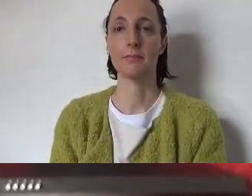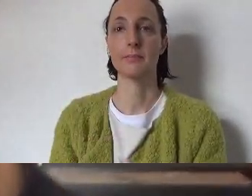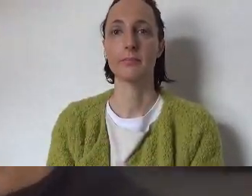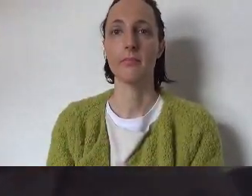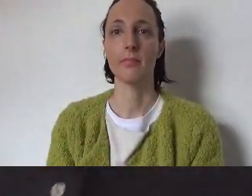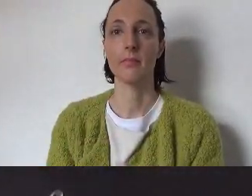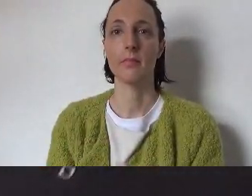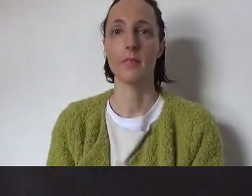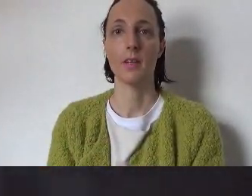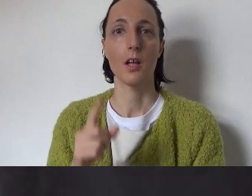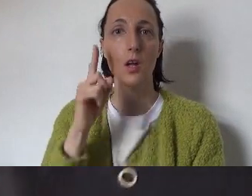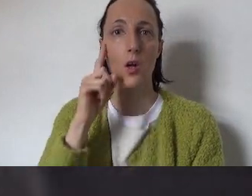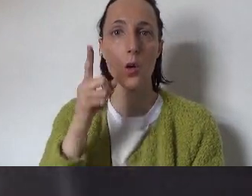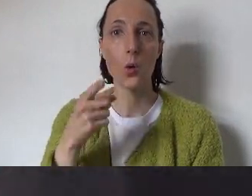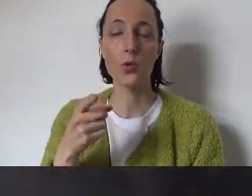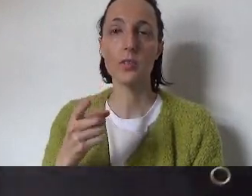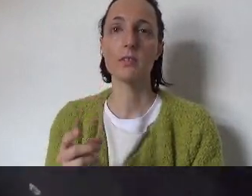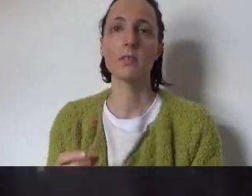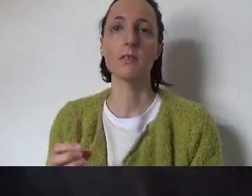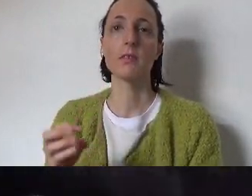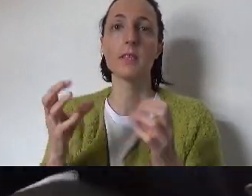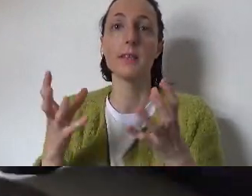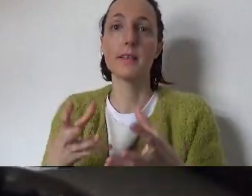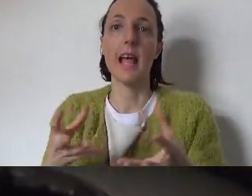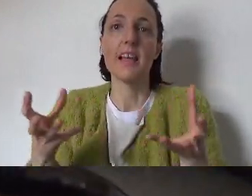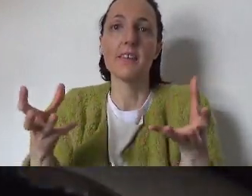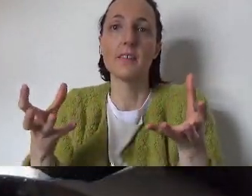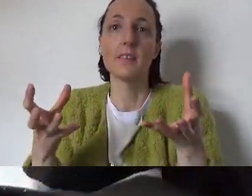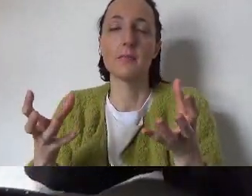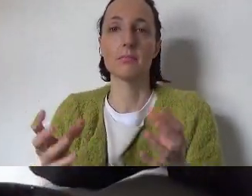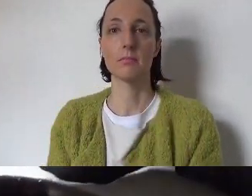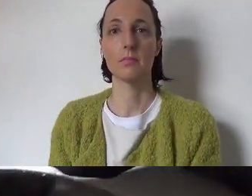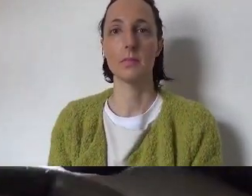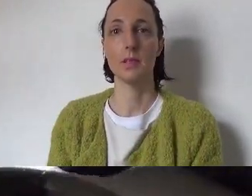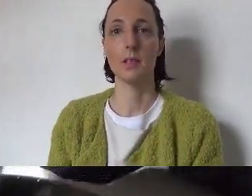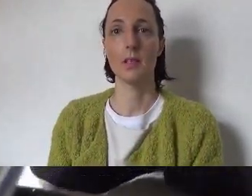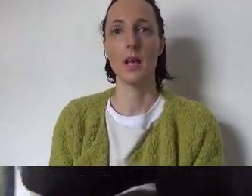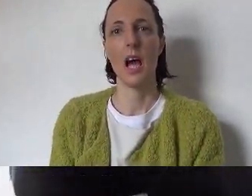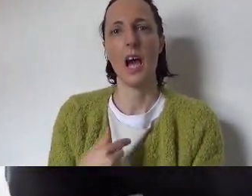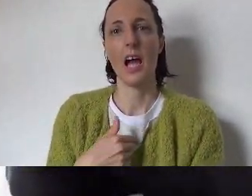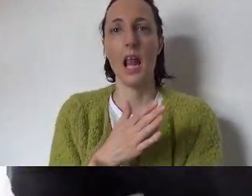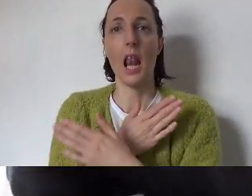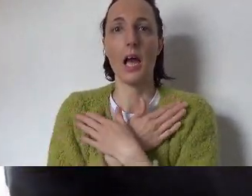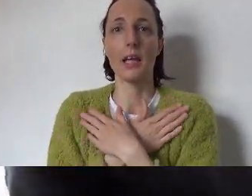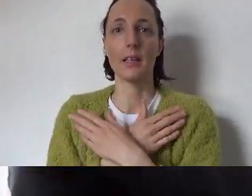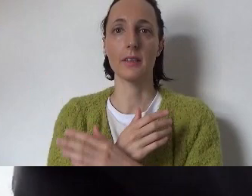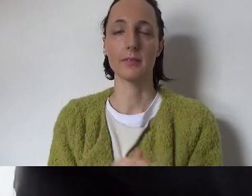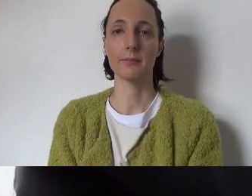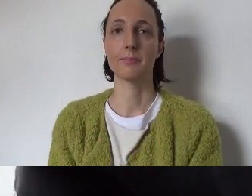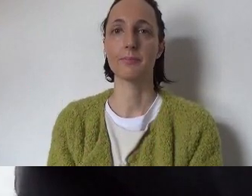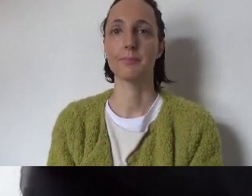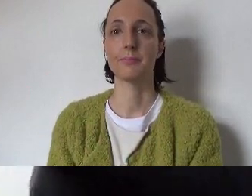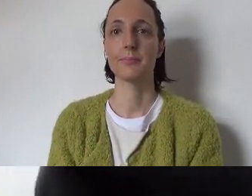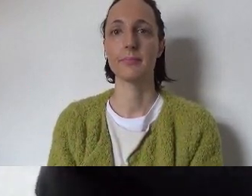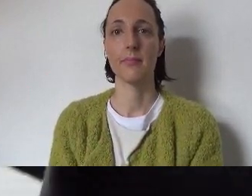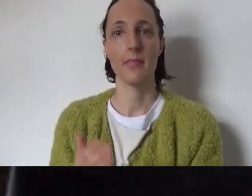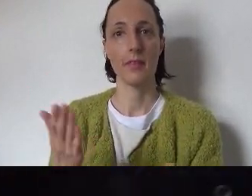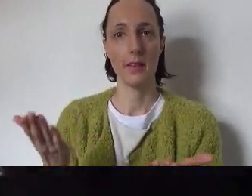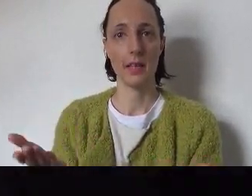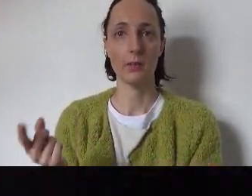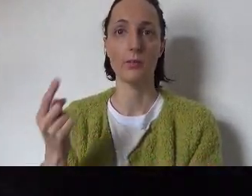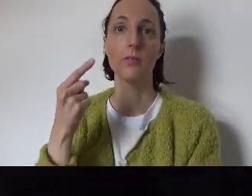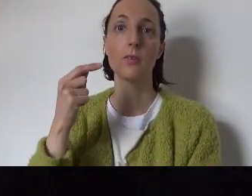is the result. It's already dense, like I want. So for me,